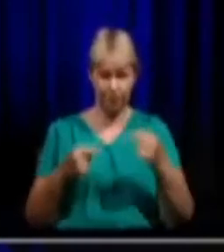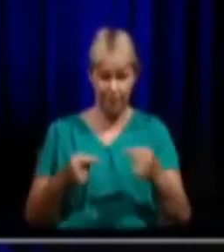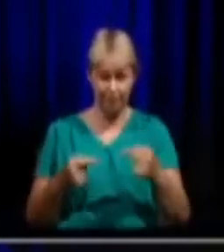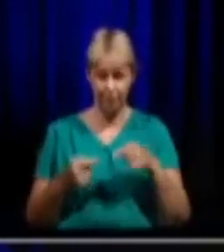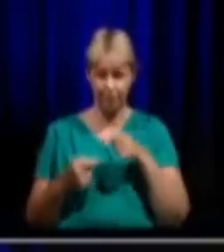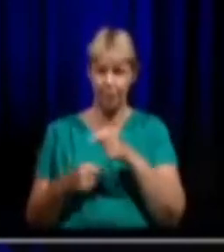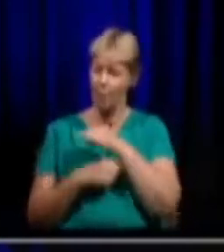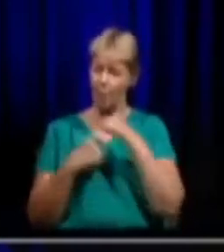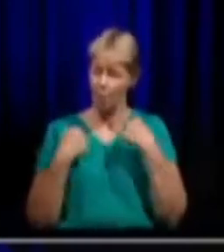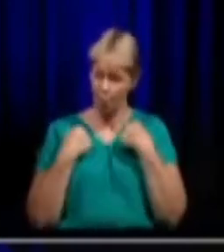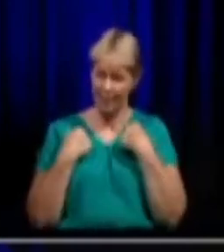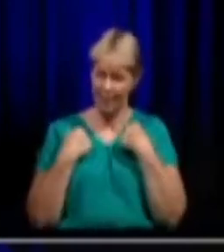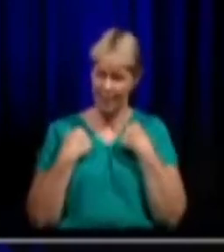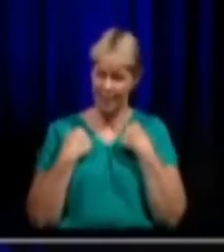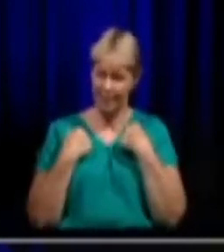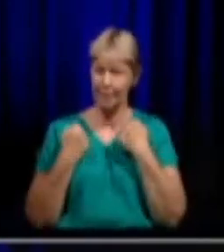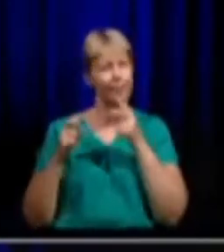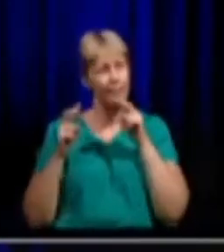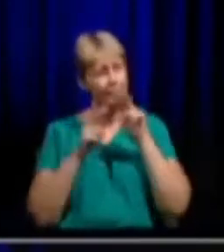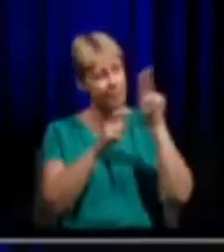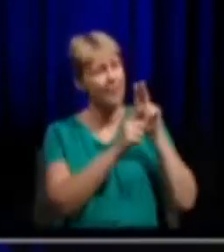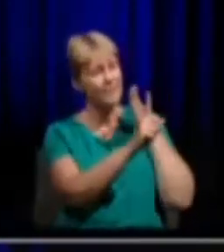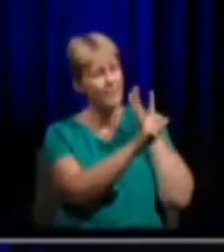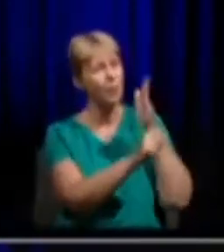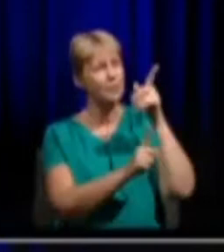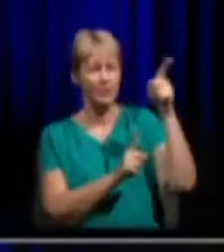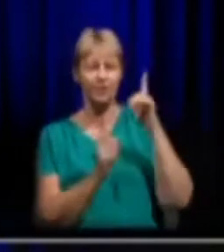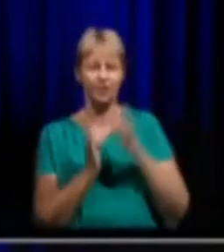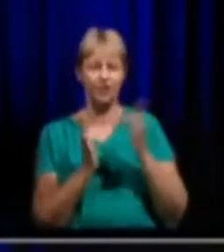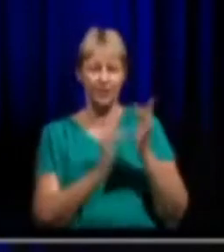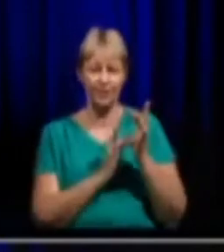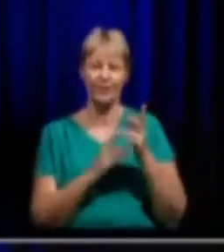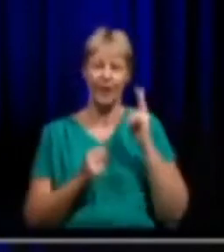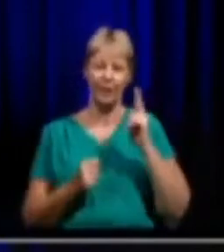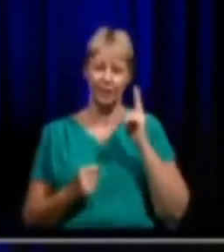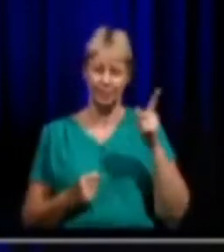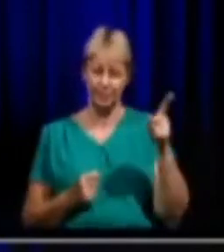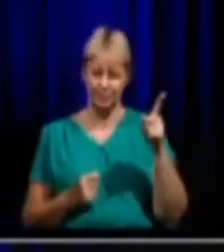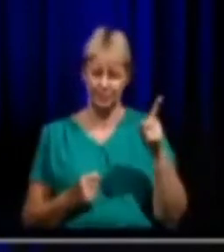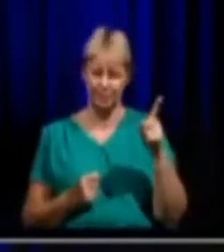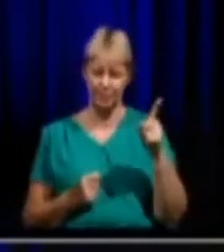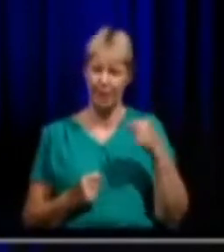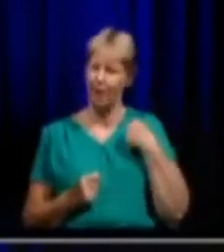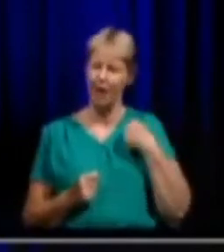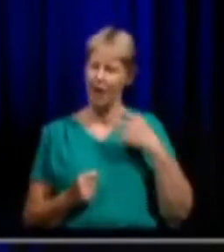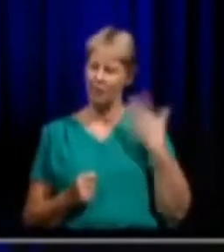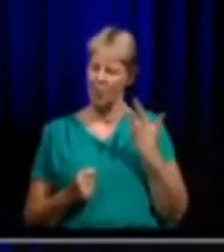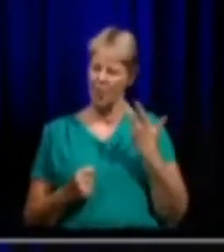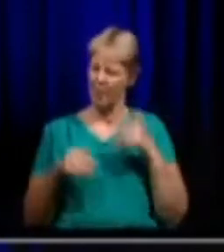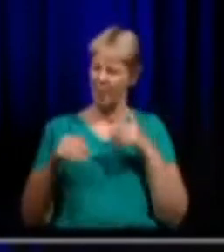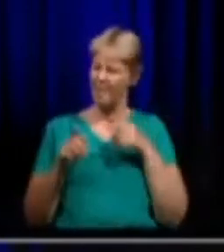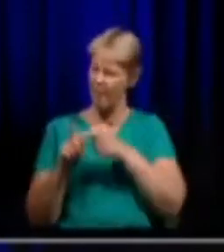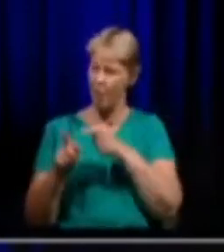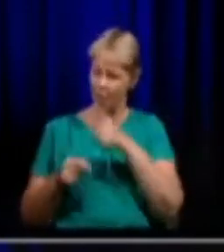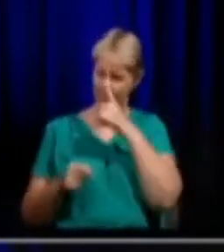us recenter our lives, refocus right at Jesus. It's going to challenge us to say, I don't want to go with the crowd. I don't want to do what everyone